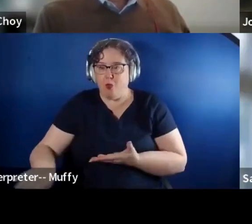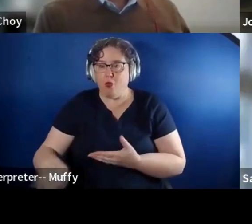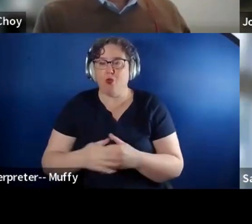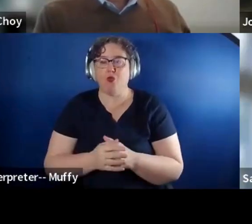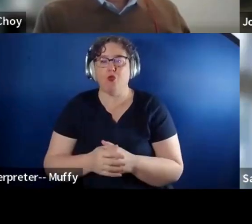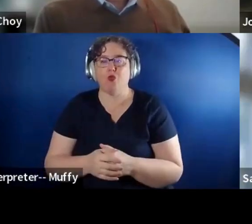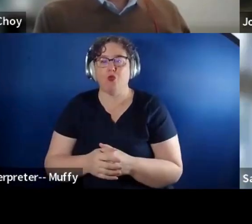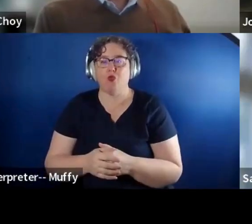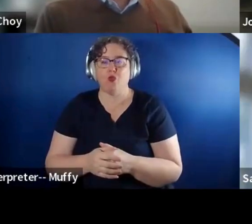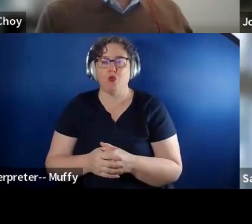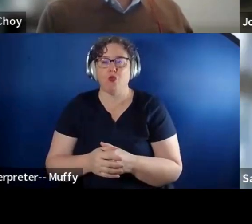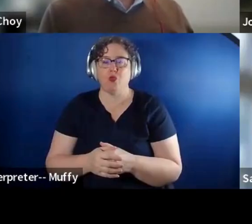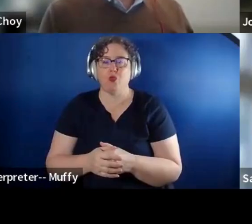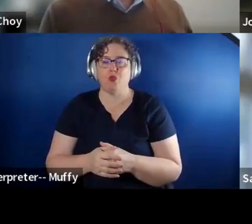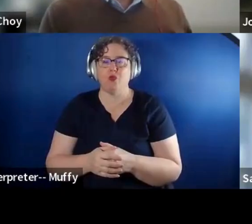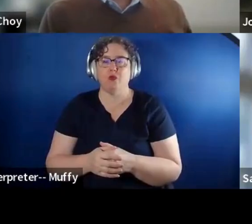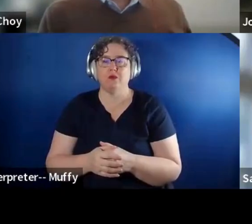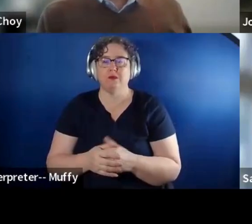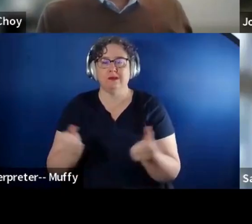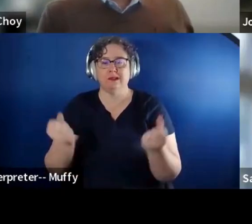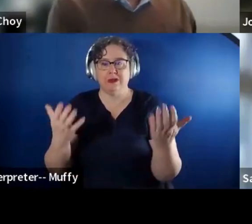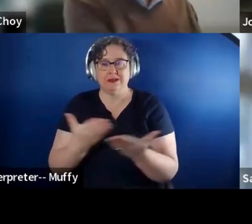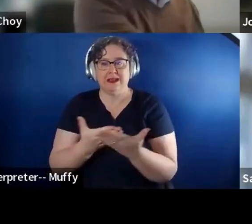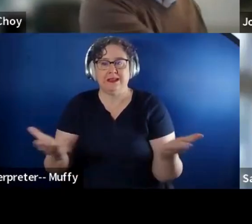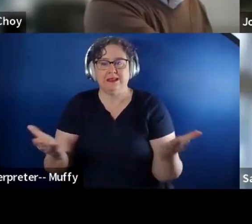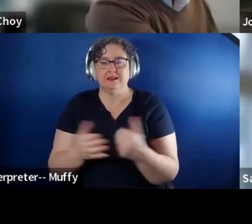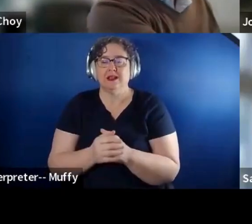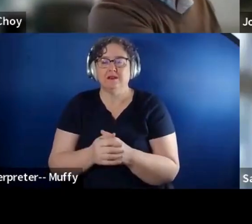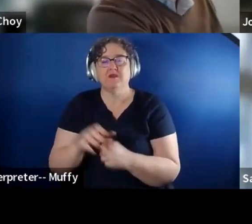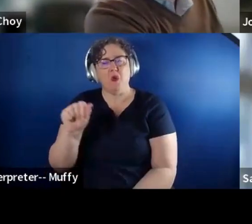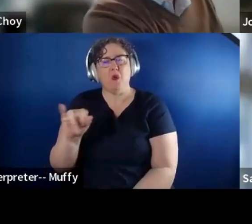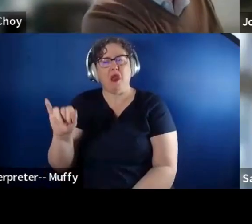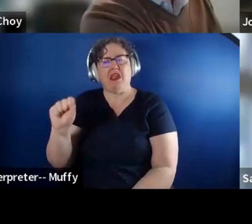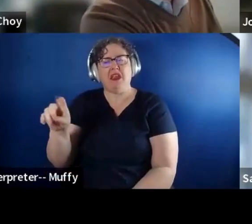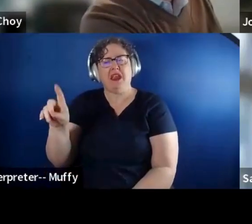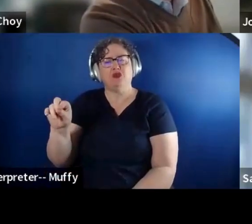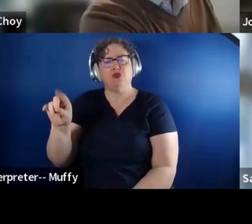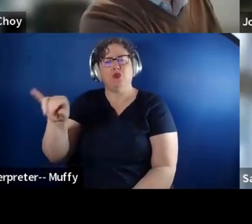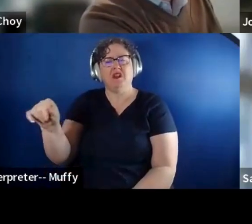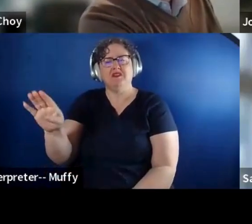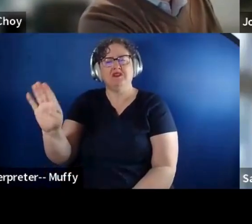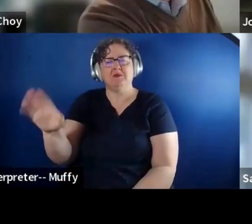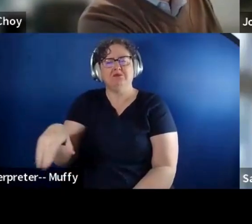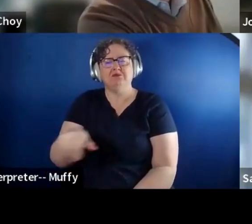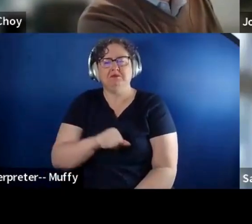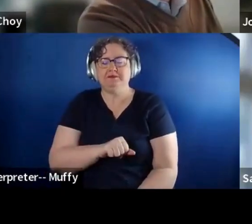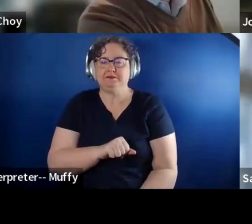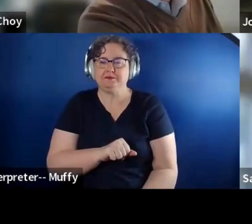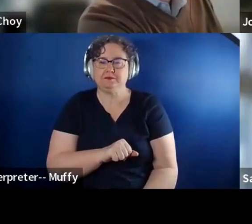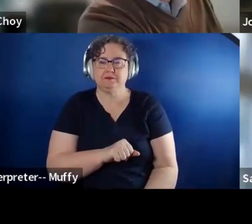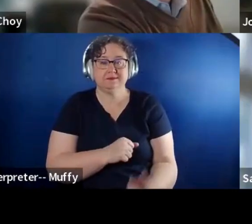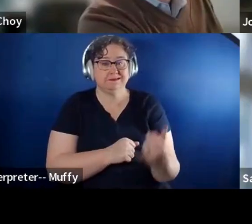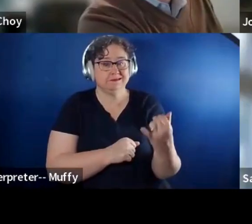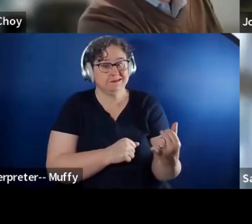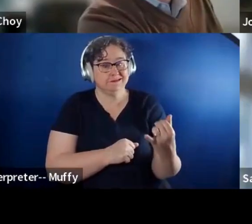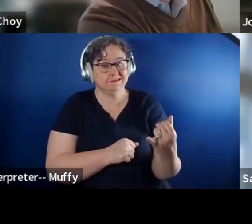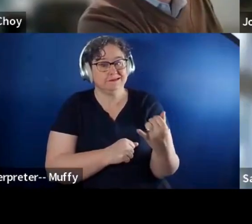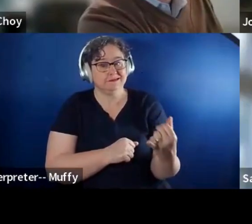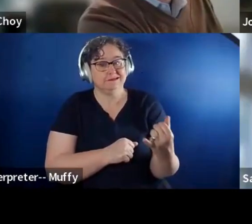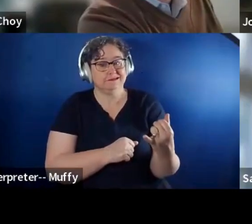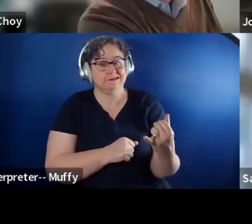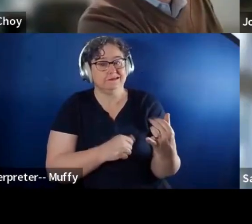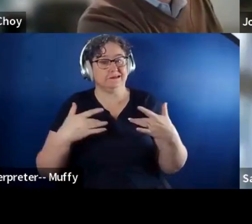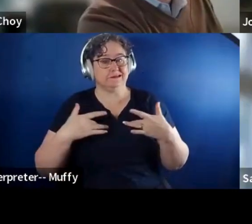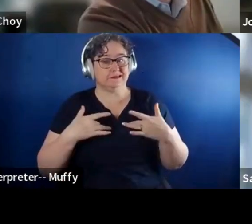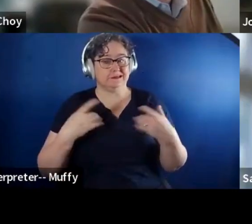they're saying all kinds of things like, oh, AI can do that job. But now the